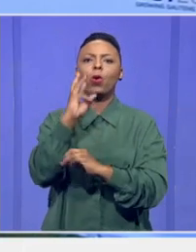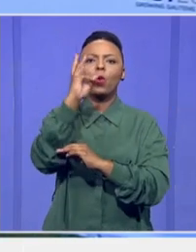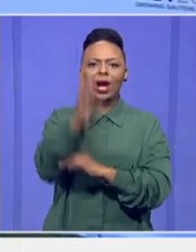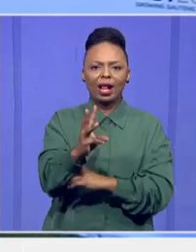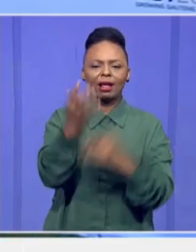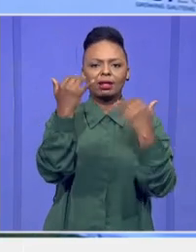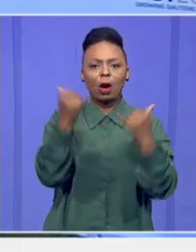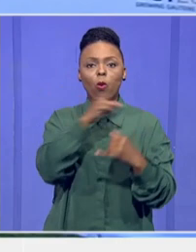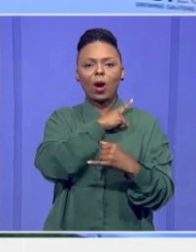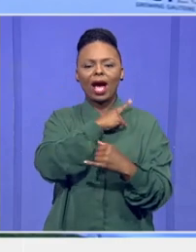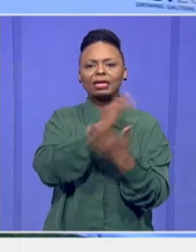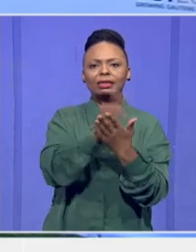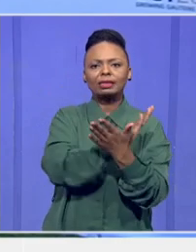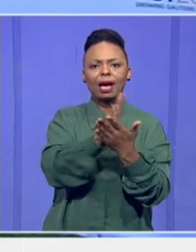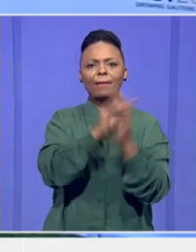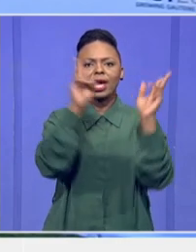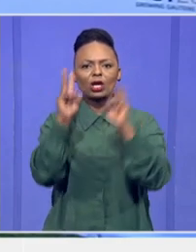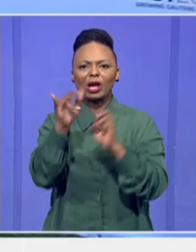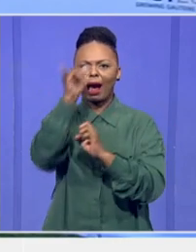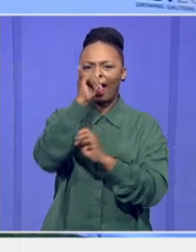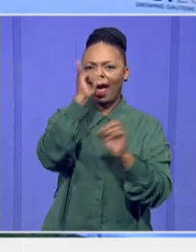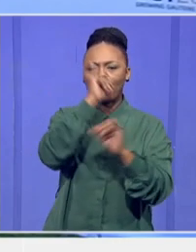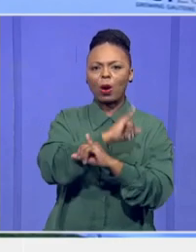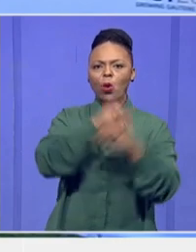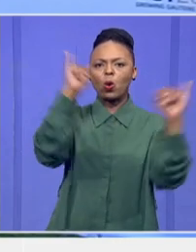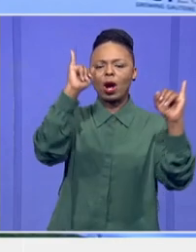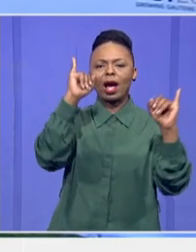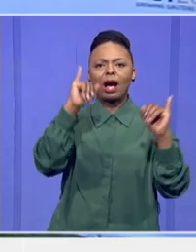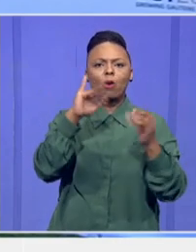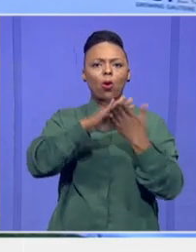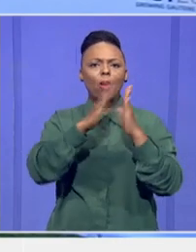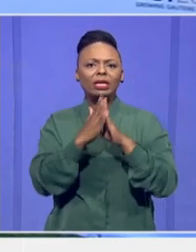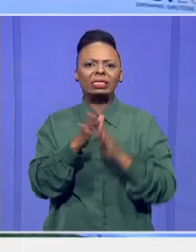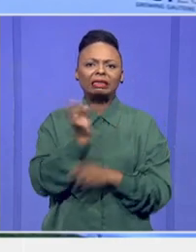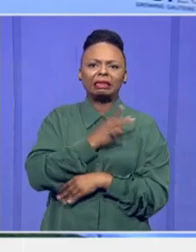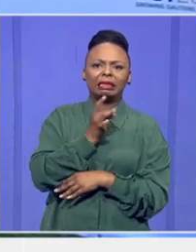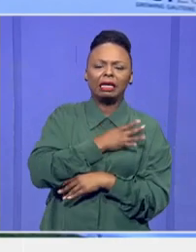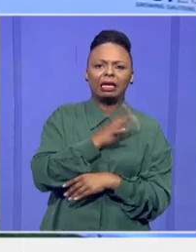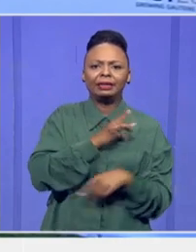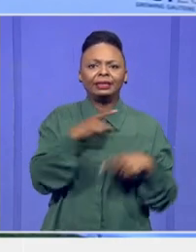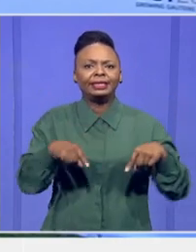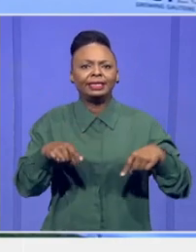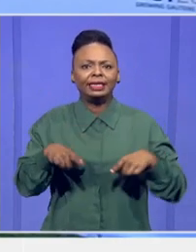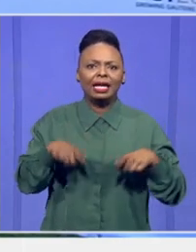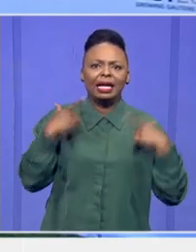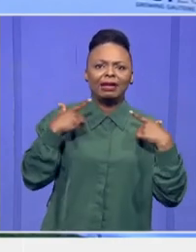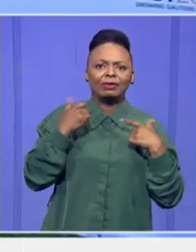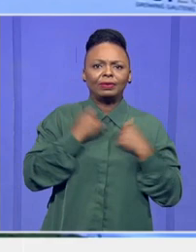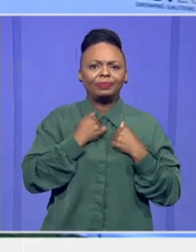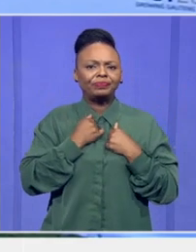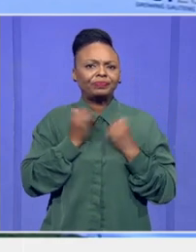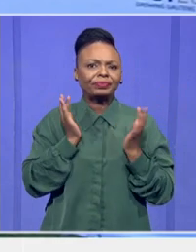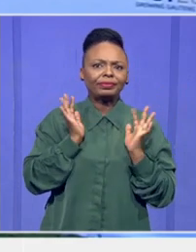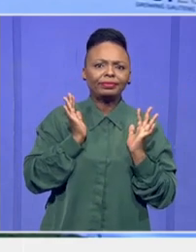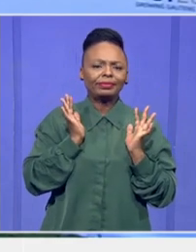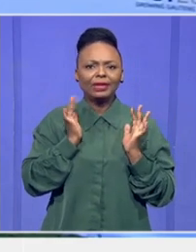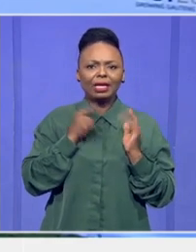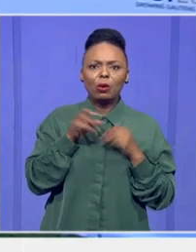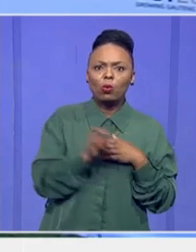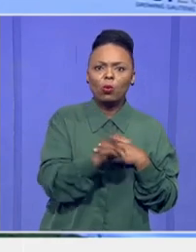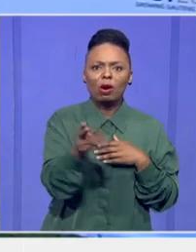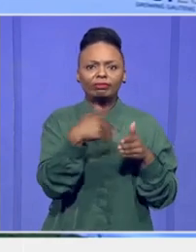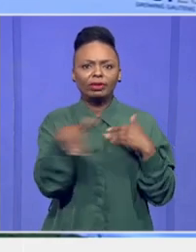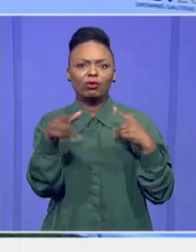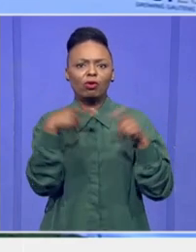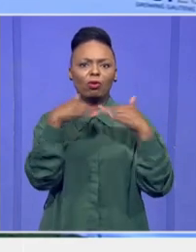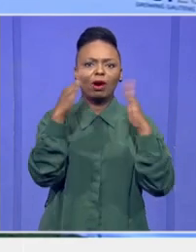crime has led many residents really fearing for their lives. Some of them saying that they're even scared to walk out of their